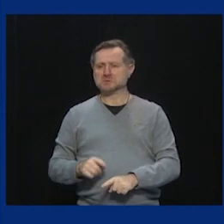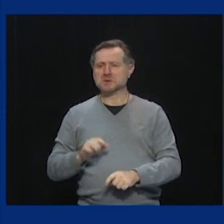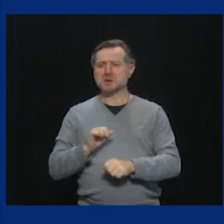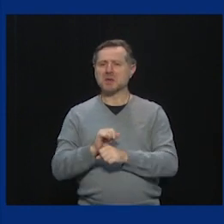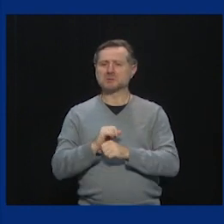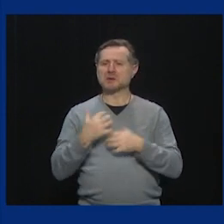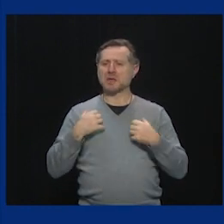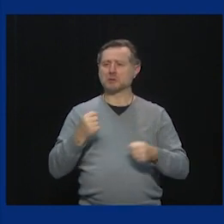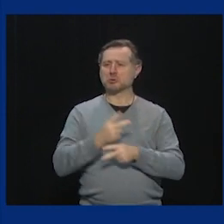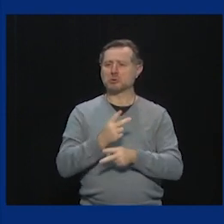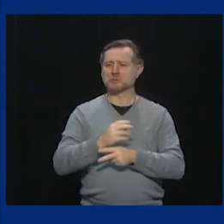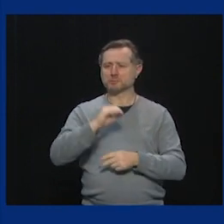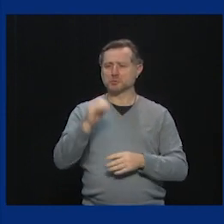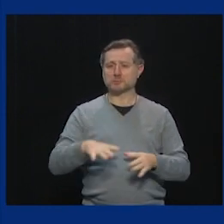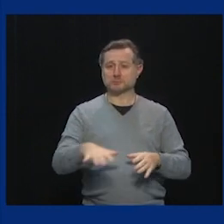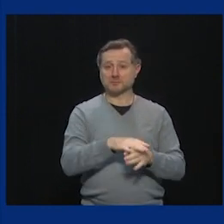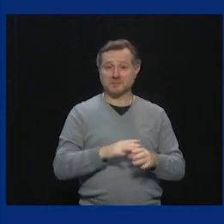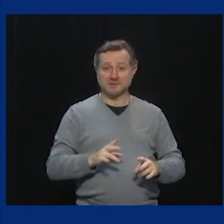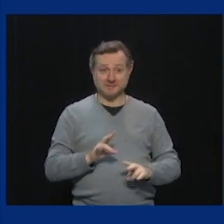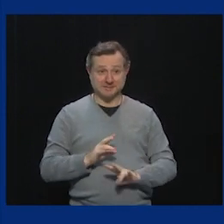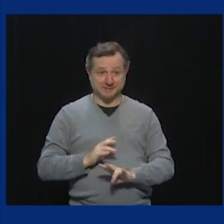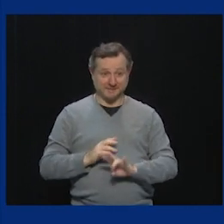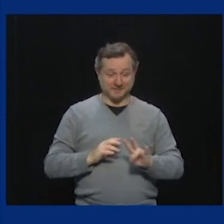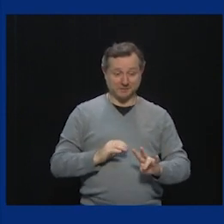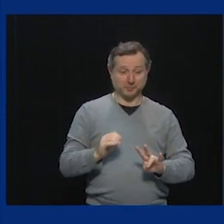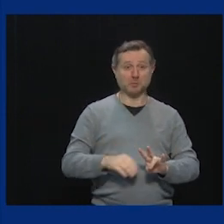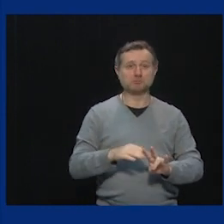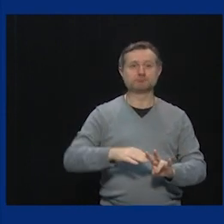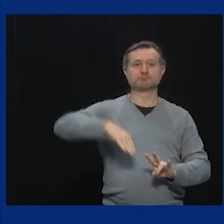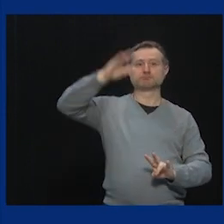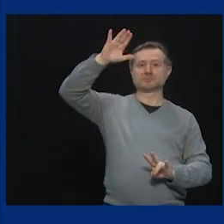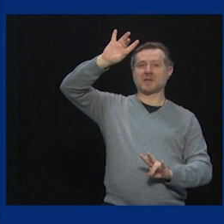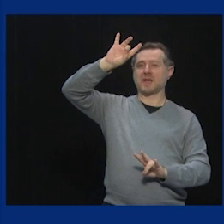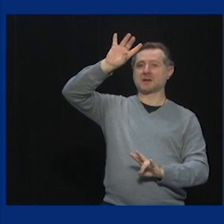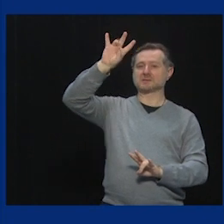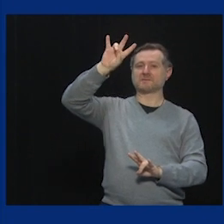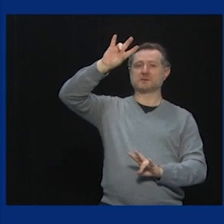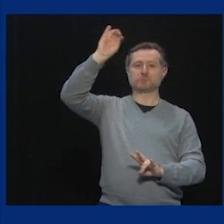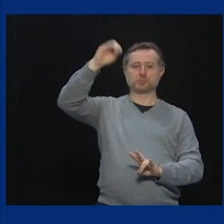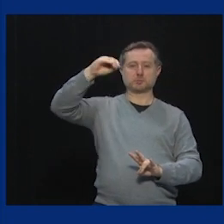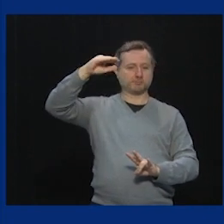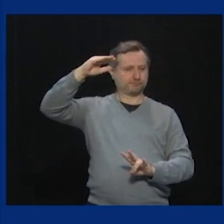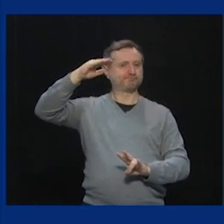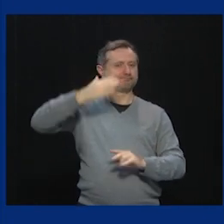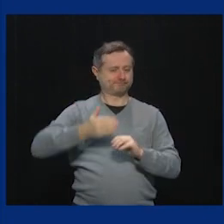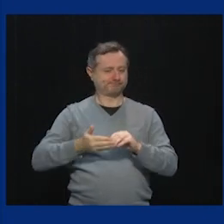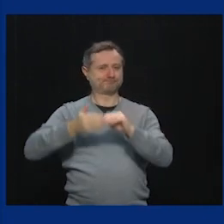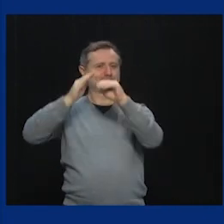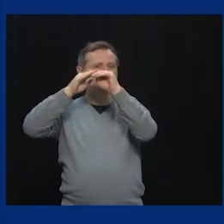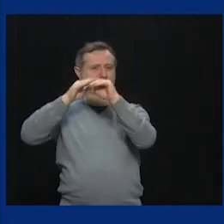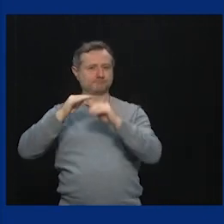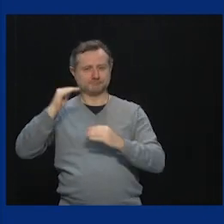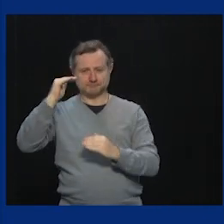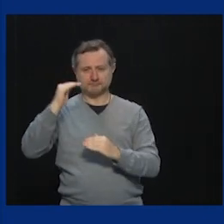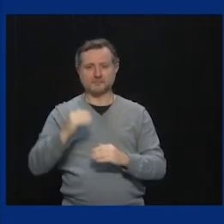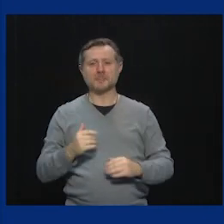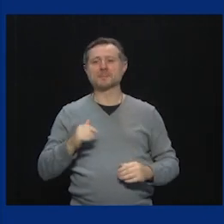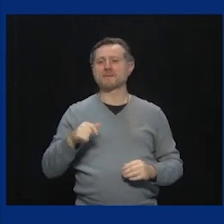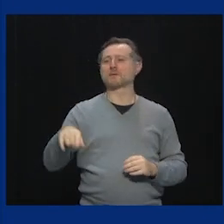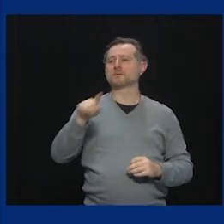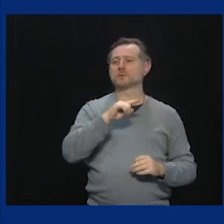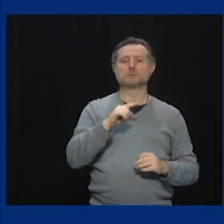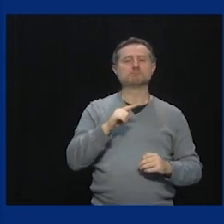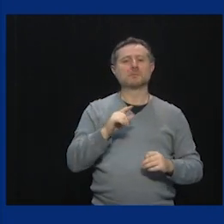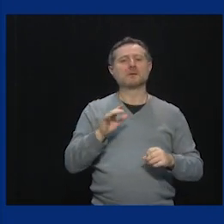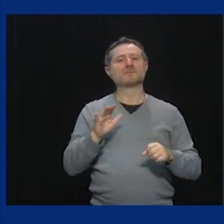now 87%, but that number is going to go up because those were the numbers those are fully vaccinated, but they